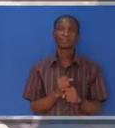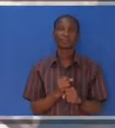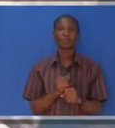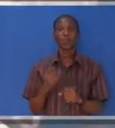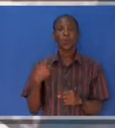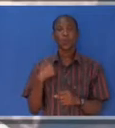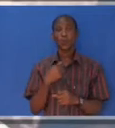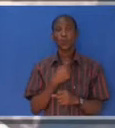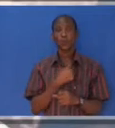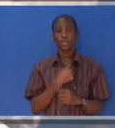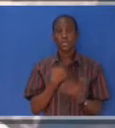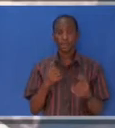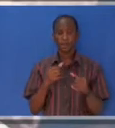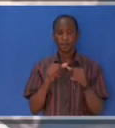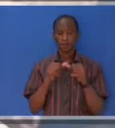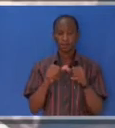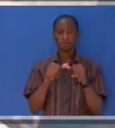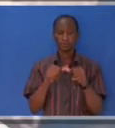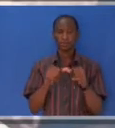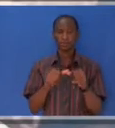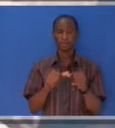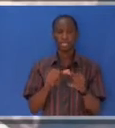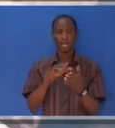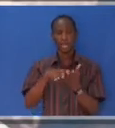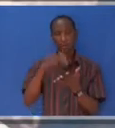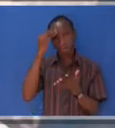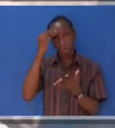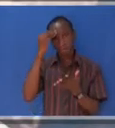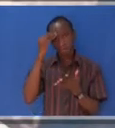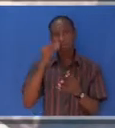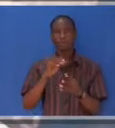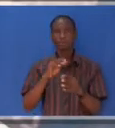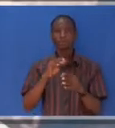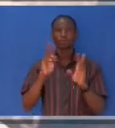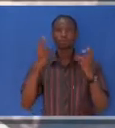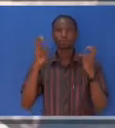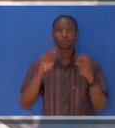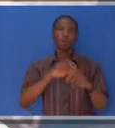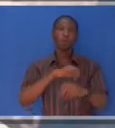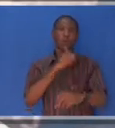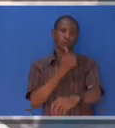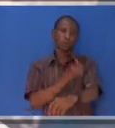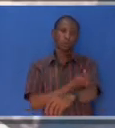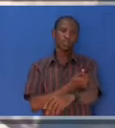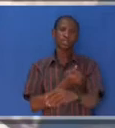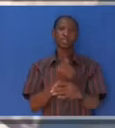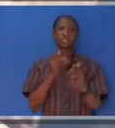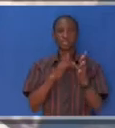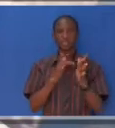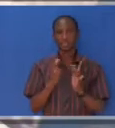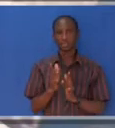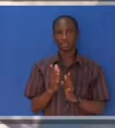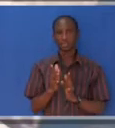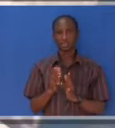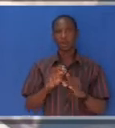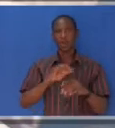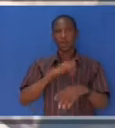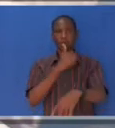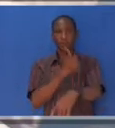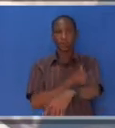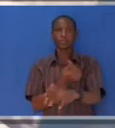2015. We are going to continue our series on the authority of Jesus. God has